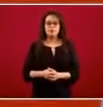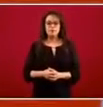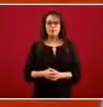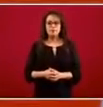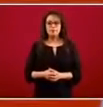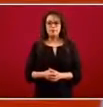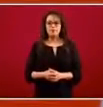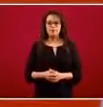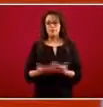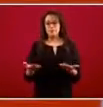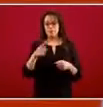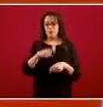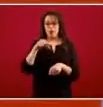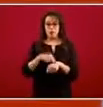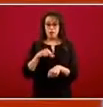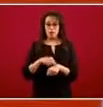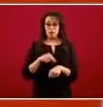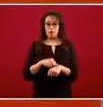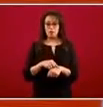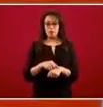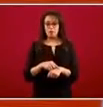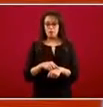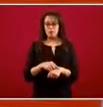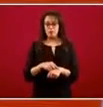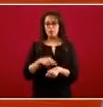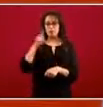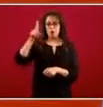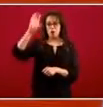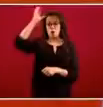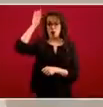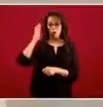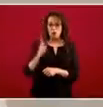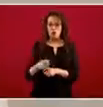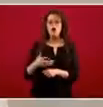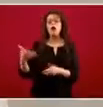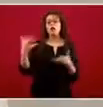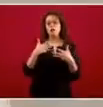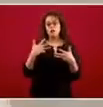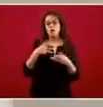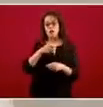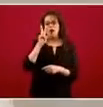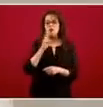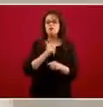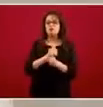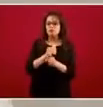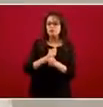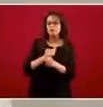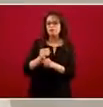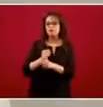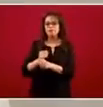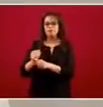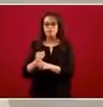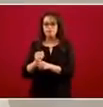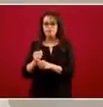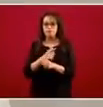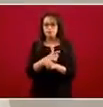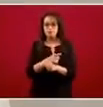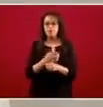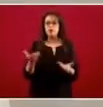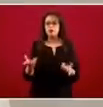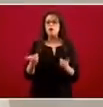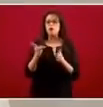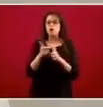sufficient elements to state that this was an occupational hazard, and we continue to investigate and